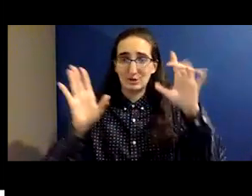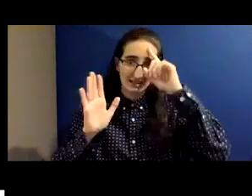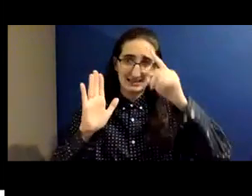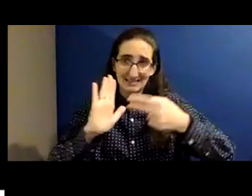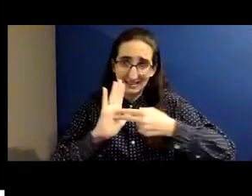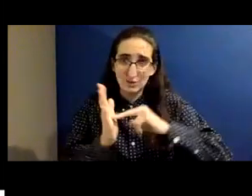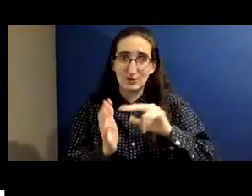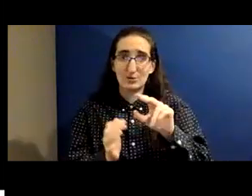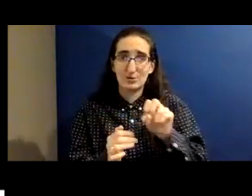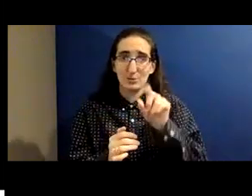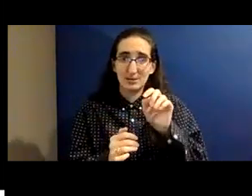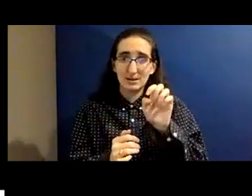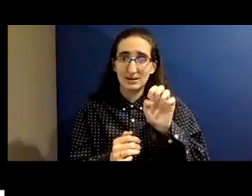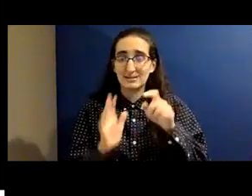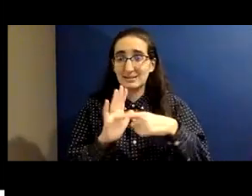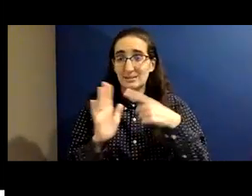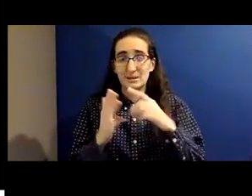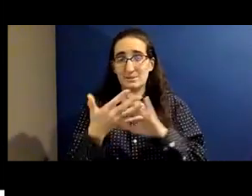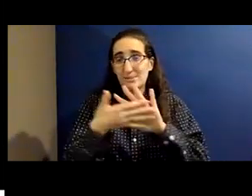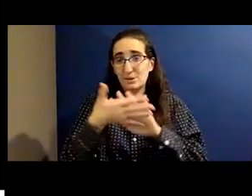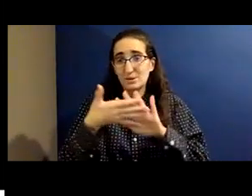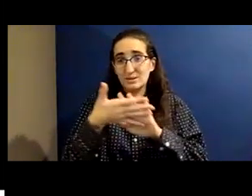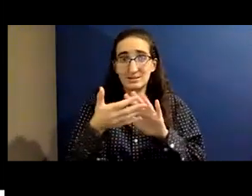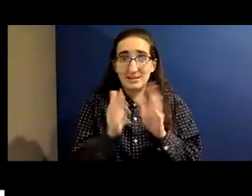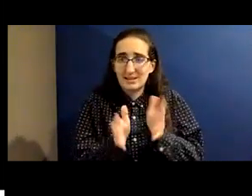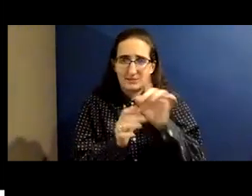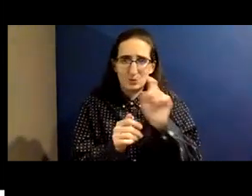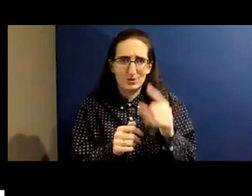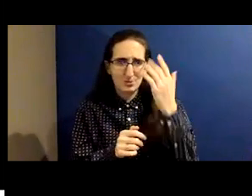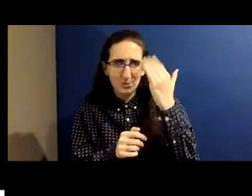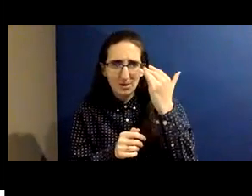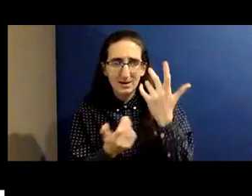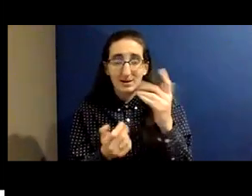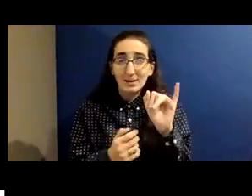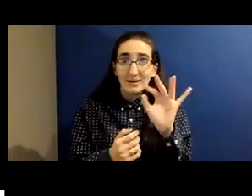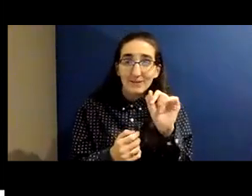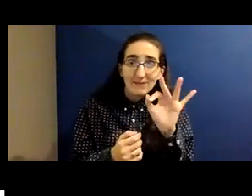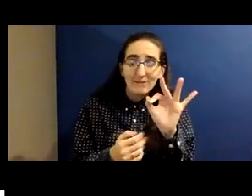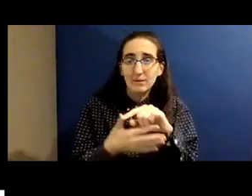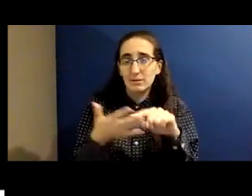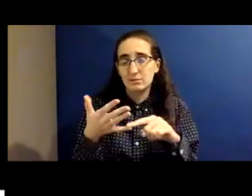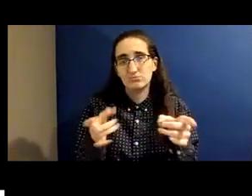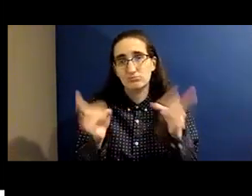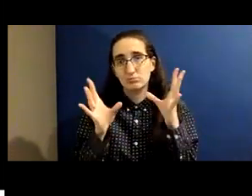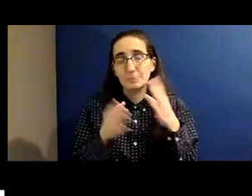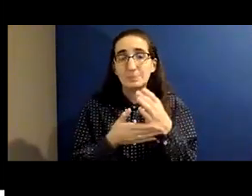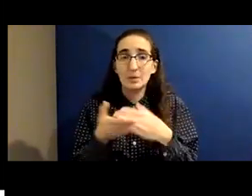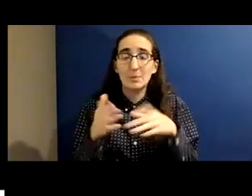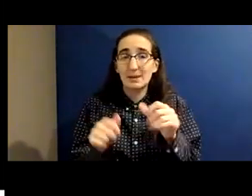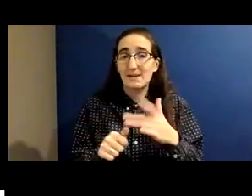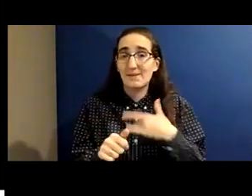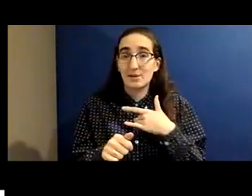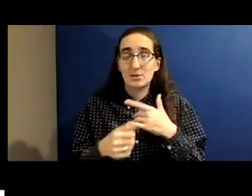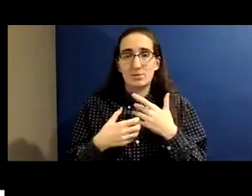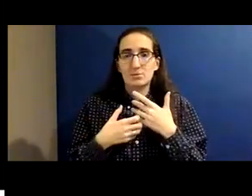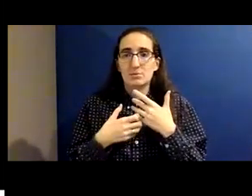intentional suicide, and sometimes it's ambiguous, leaving these questions of why and the what ifs. For some, it can feel like a relief